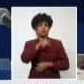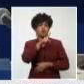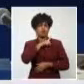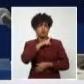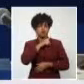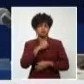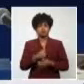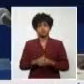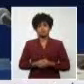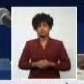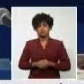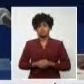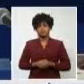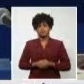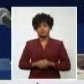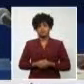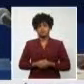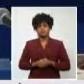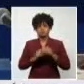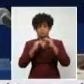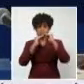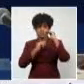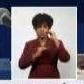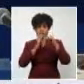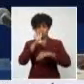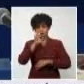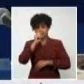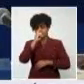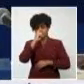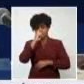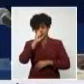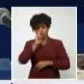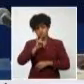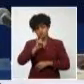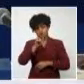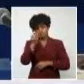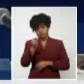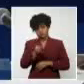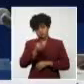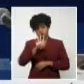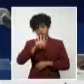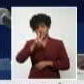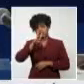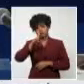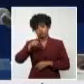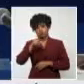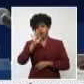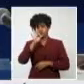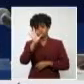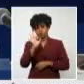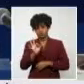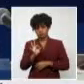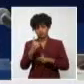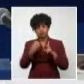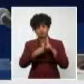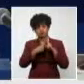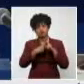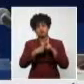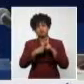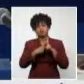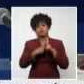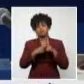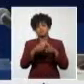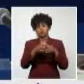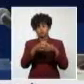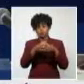cases, that is 42.8, and from 40 to 60 years with the same number, 9 cases,